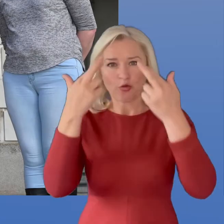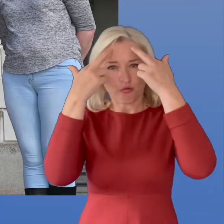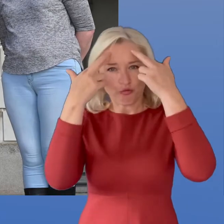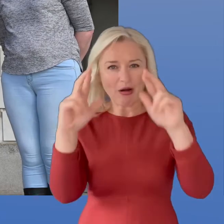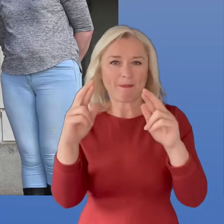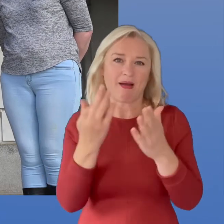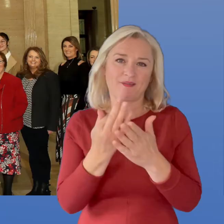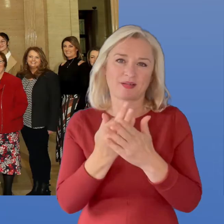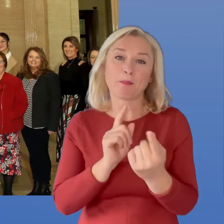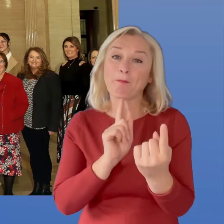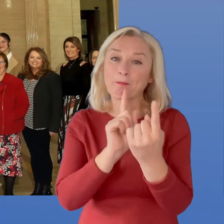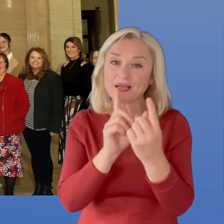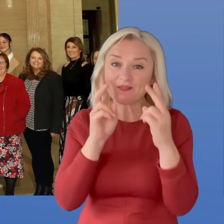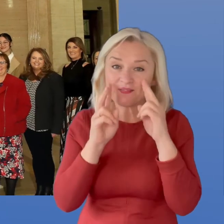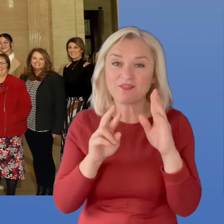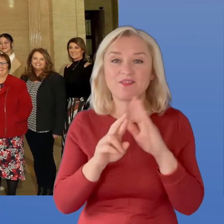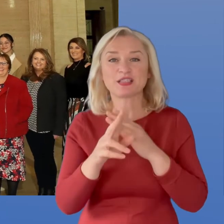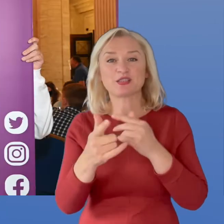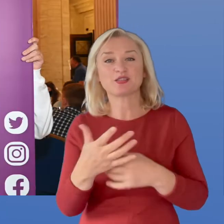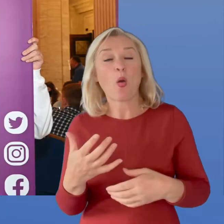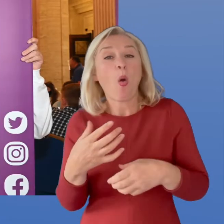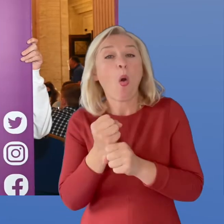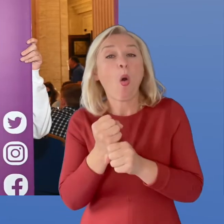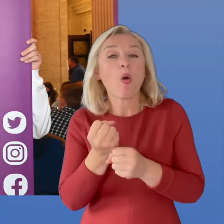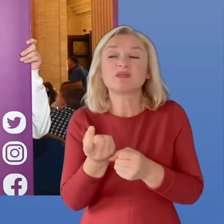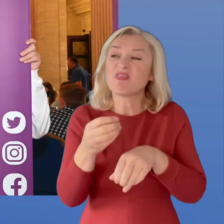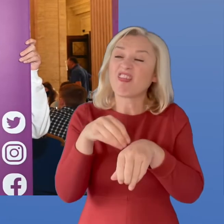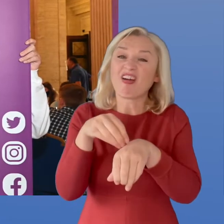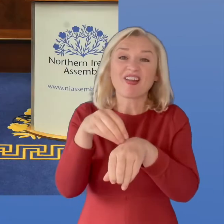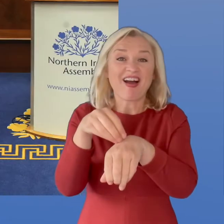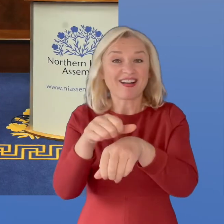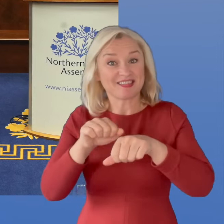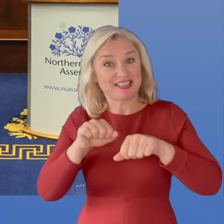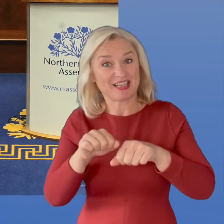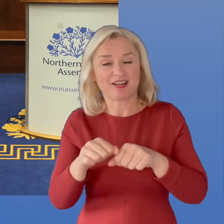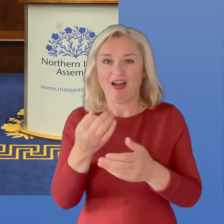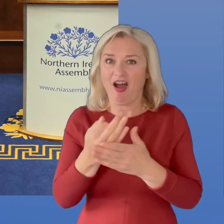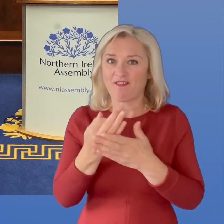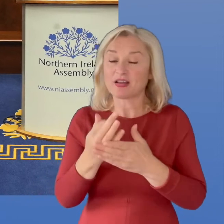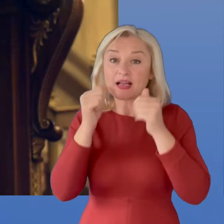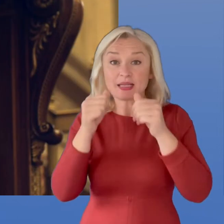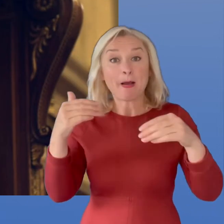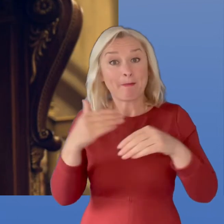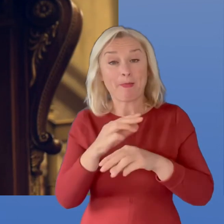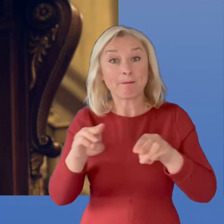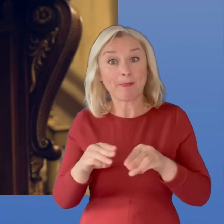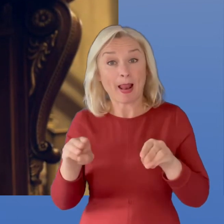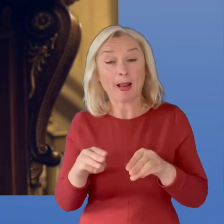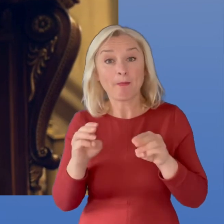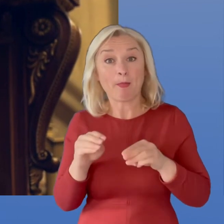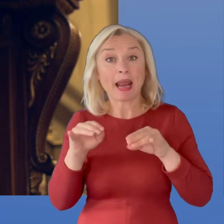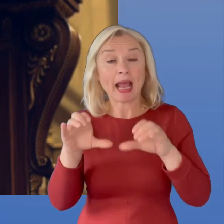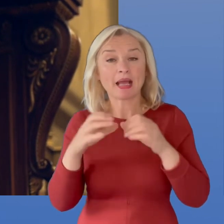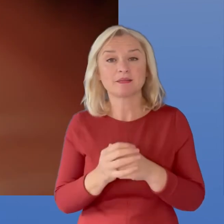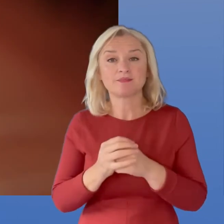meeting visitors to the Assembly and hosting events at Parliament Buildings, which are often attended by the public. Unlike the Senate chamber